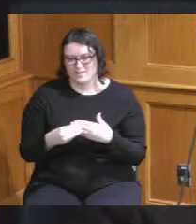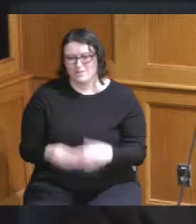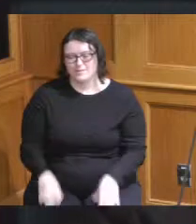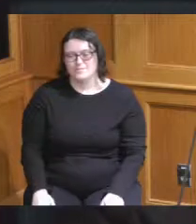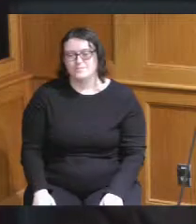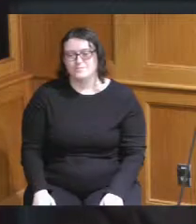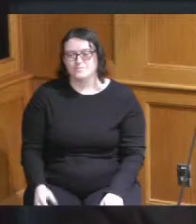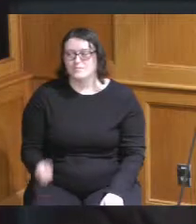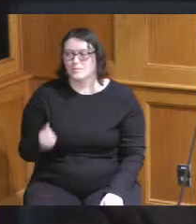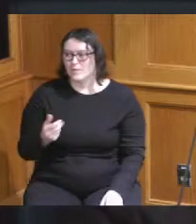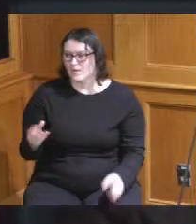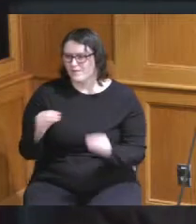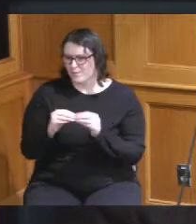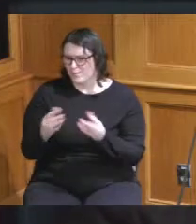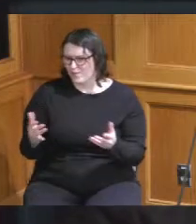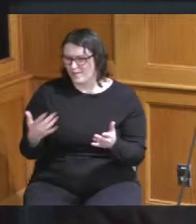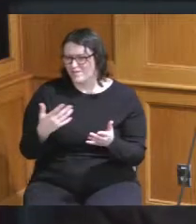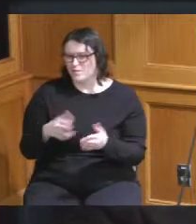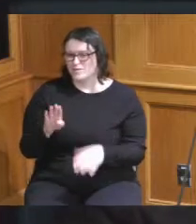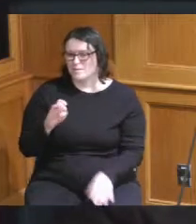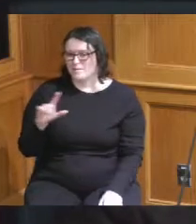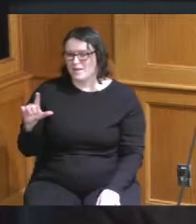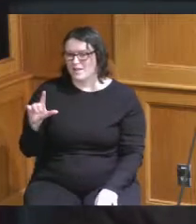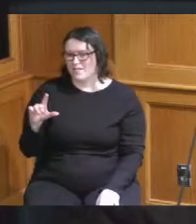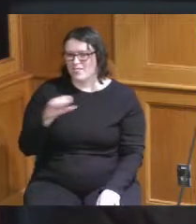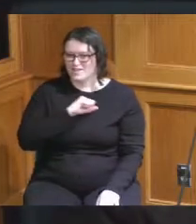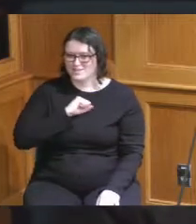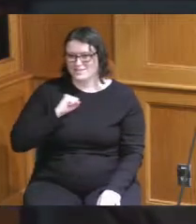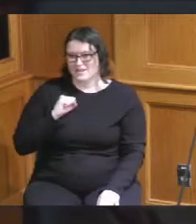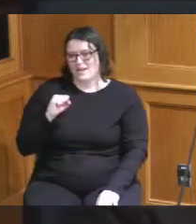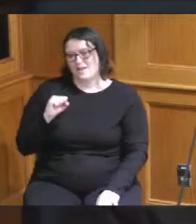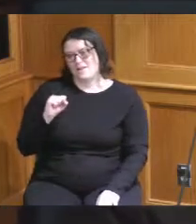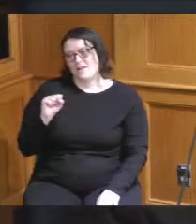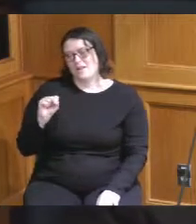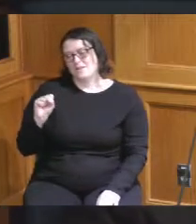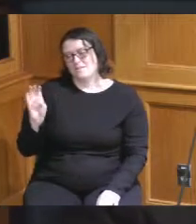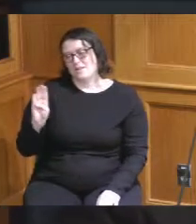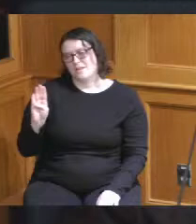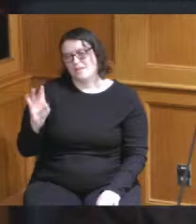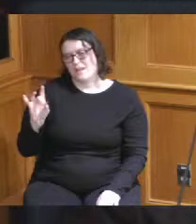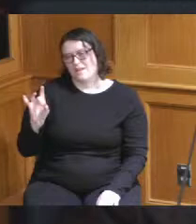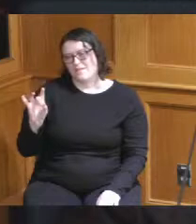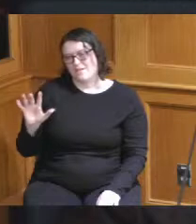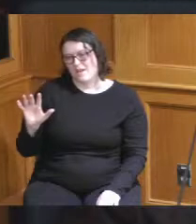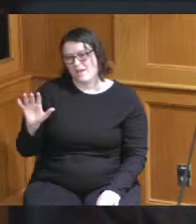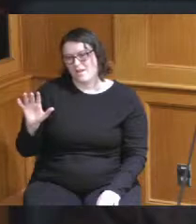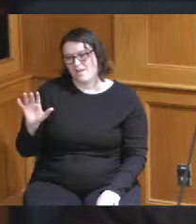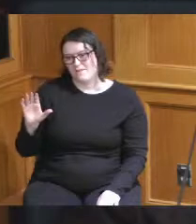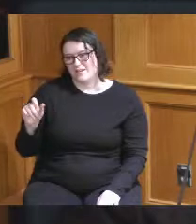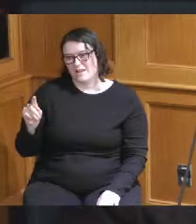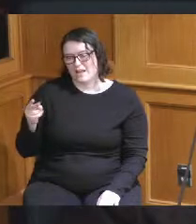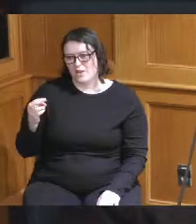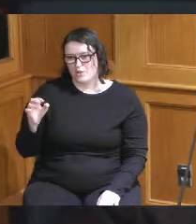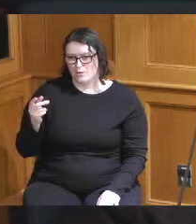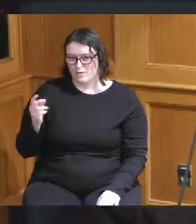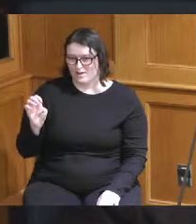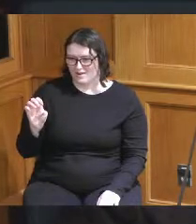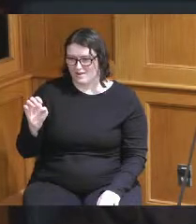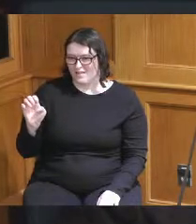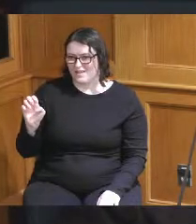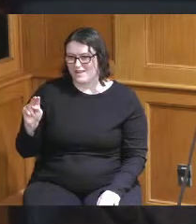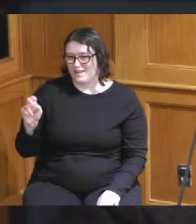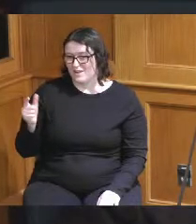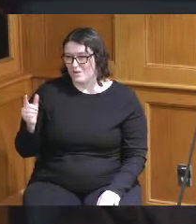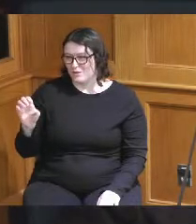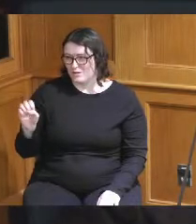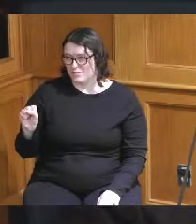I wanted to reference the bill, the Senate Bill 85. It's Catherine Ingram's bill. We've been asked to weigh in on